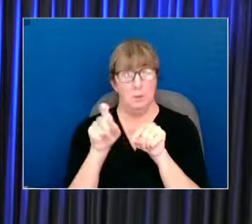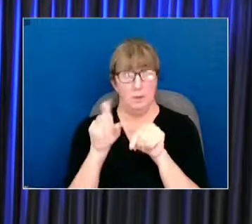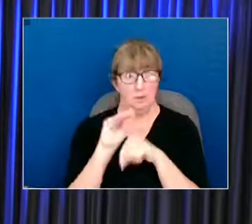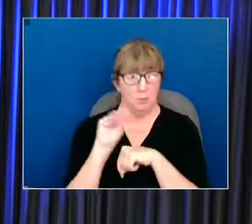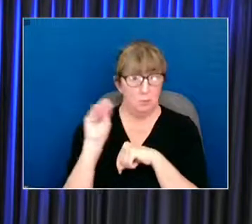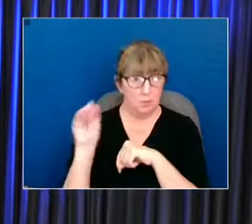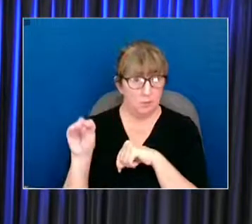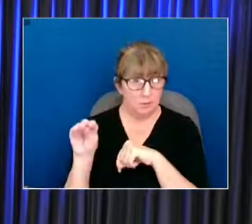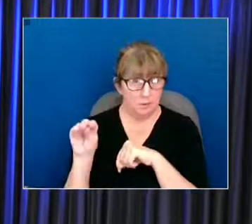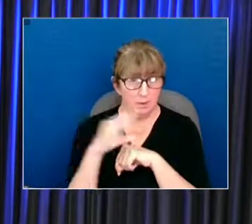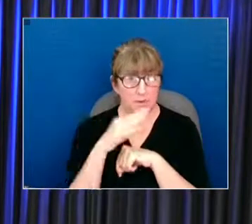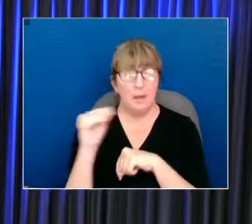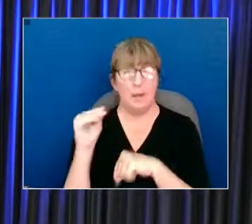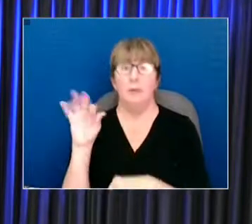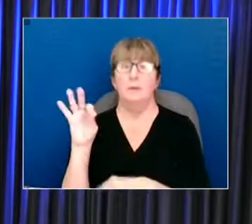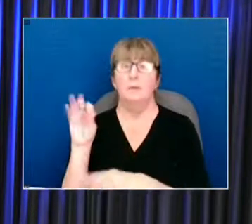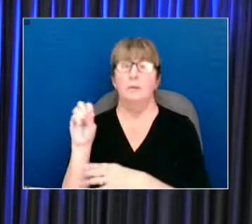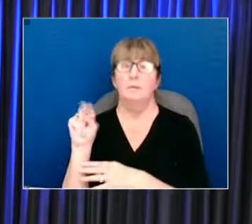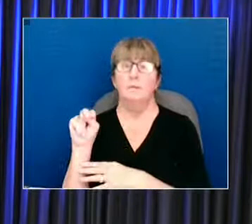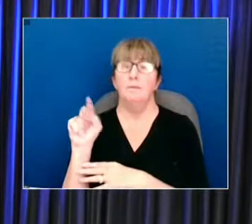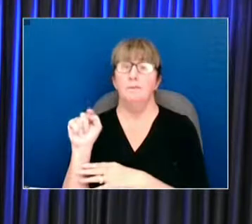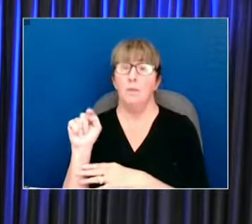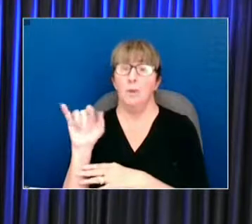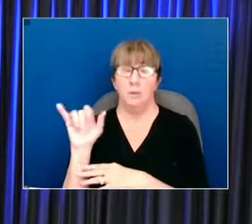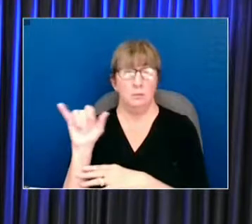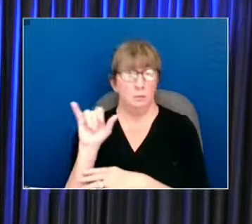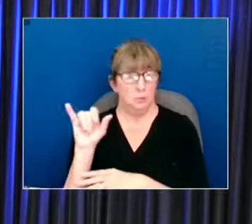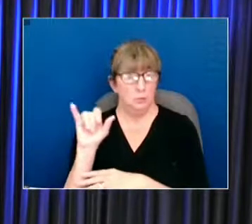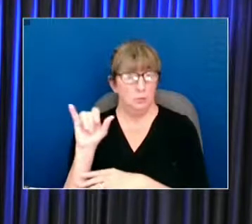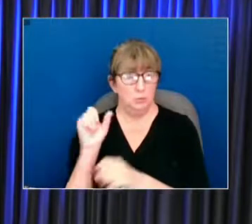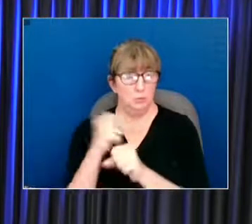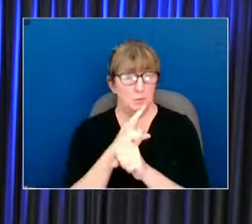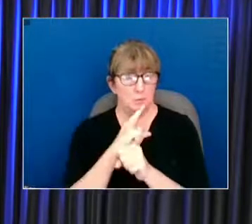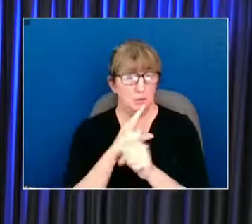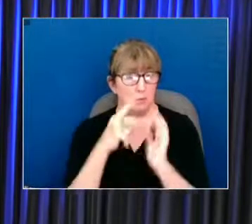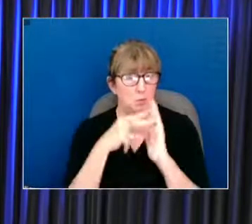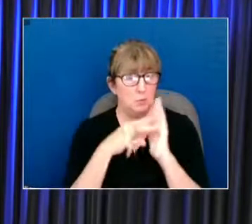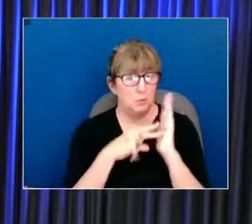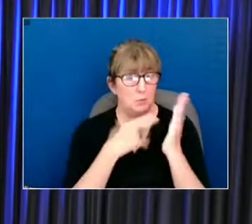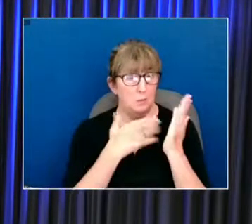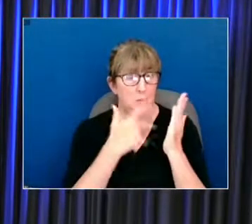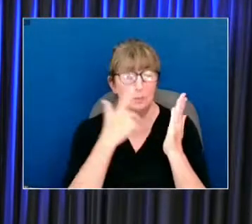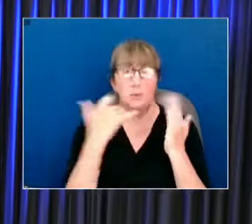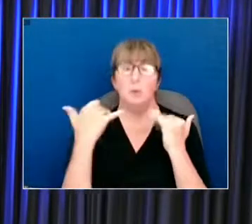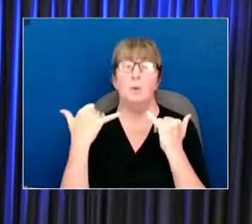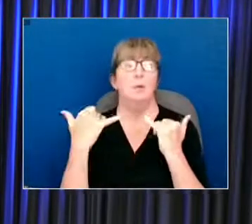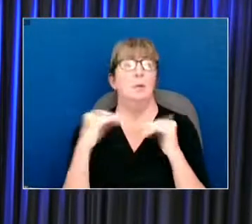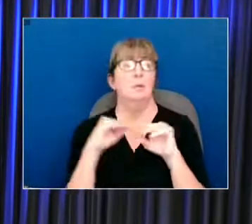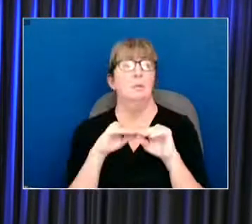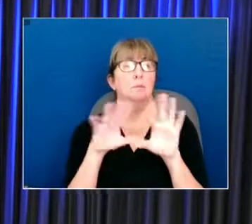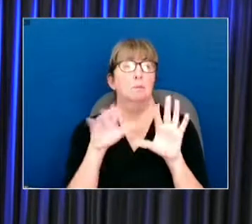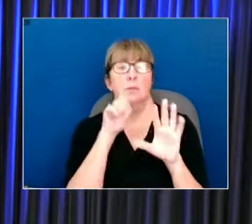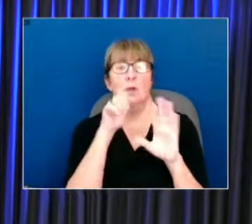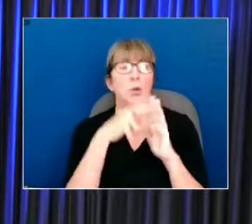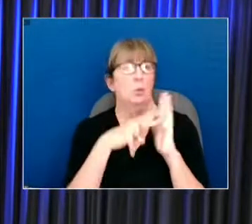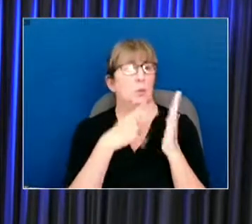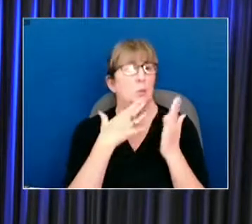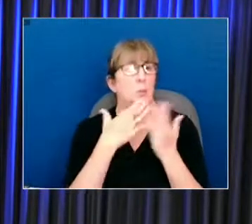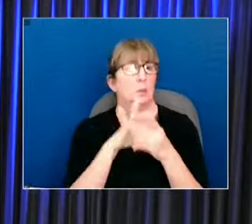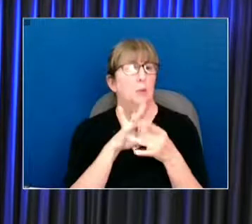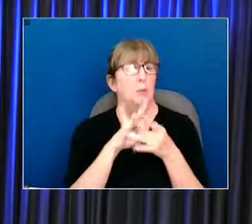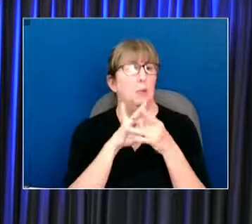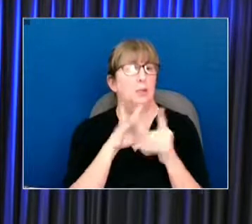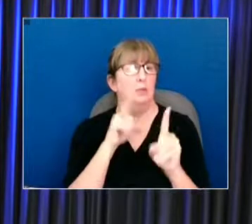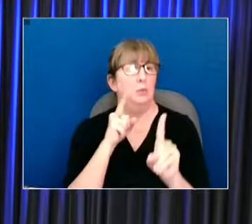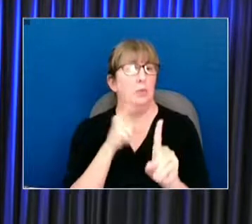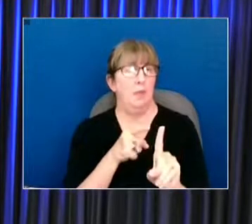as font components, to make sure it reads well? Because right now, some of it obviously blue link, it's not going to read well in relation to it.